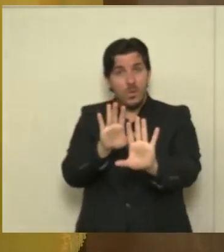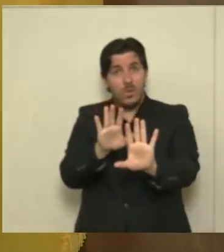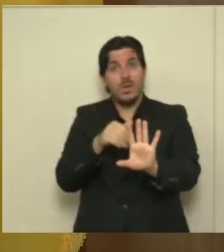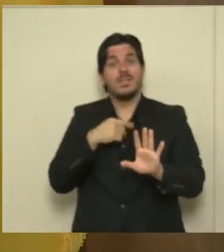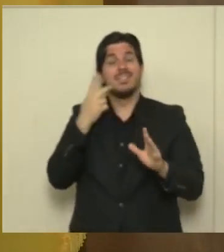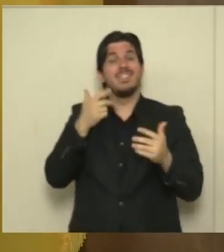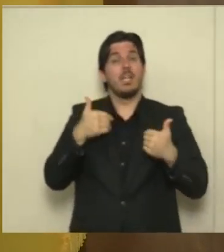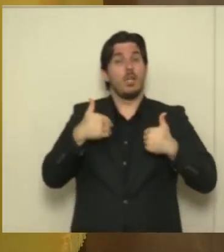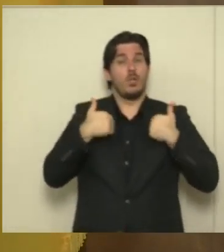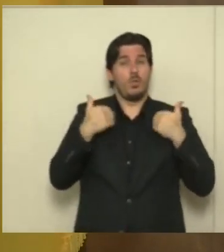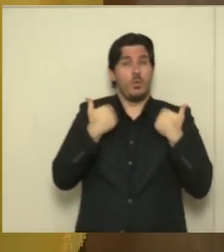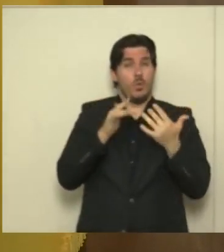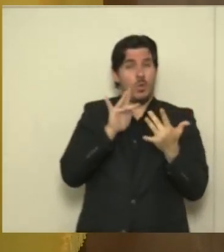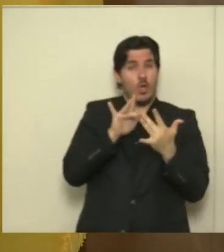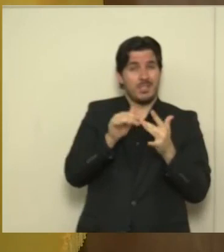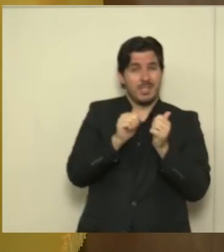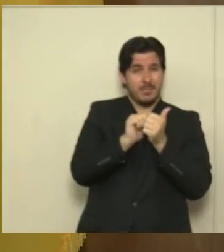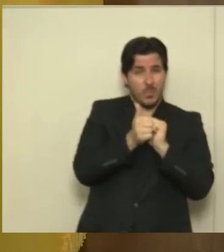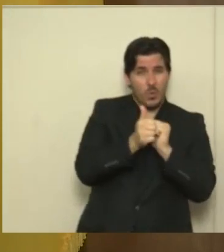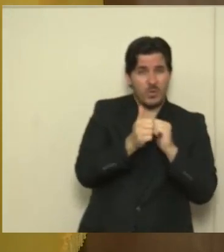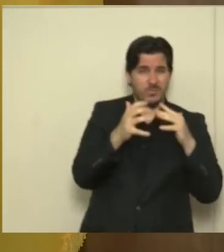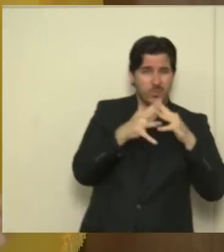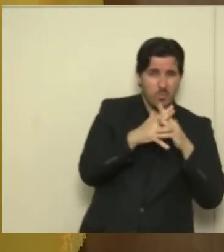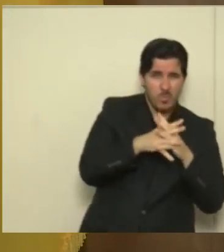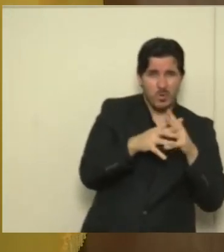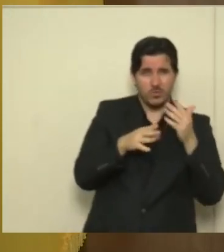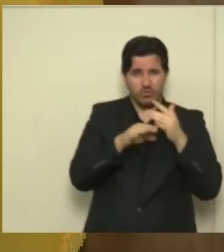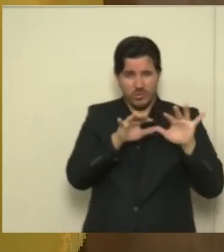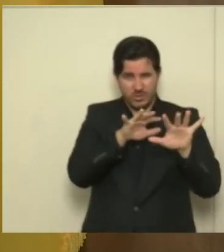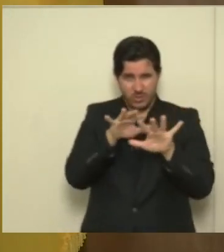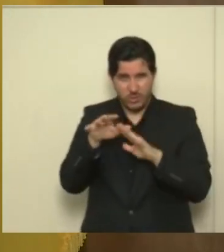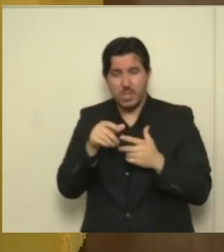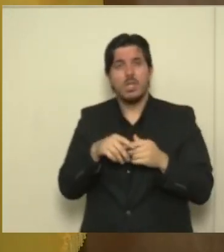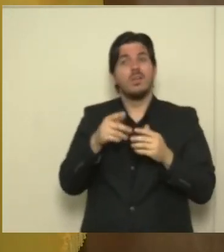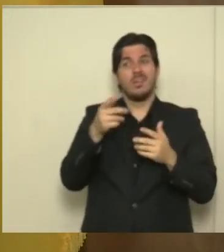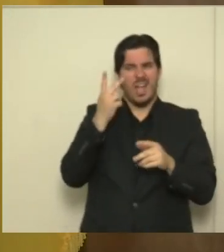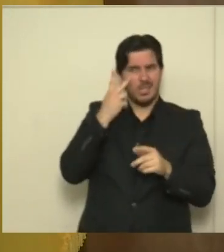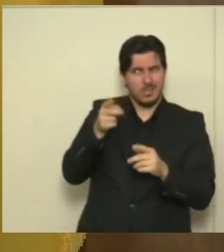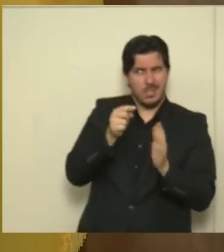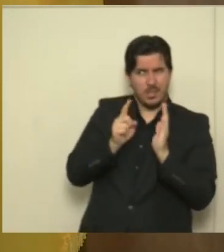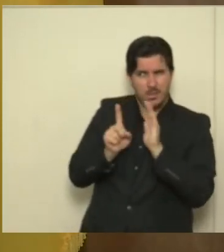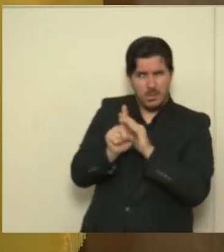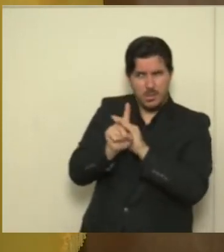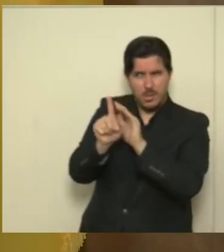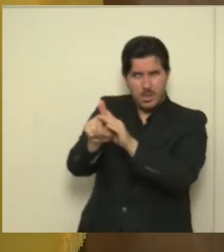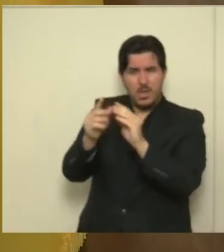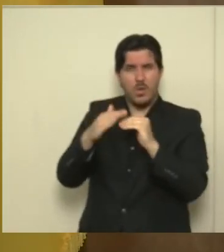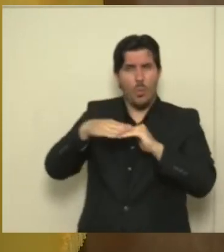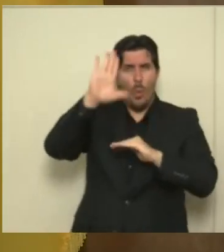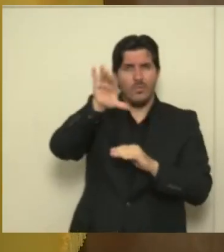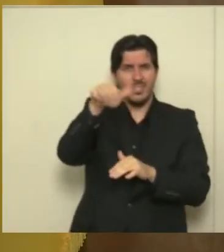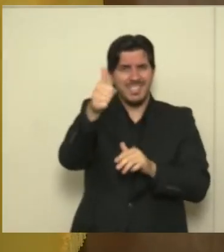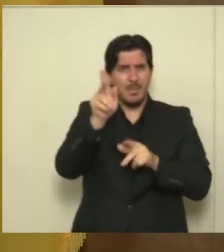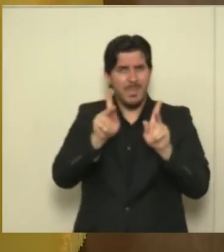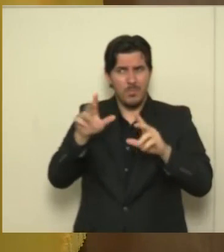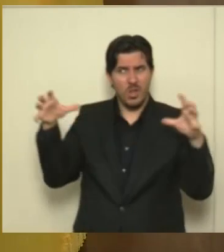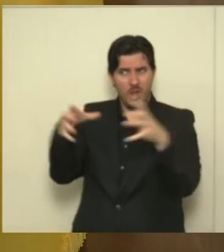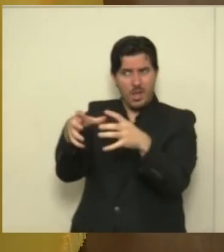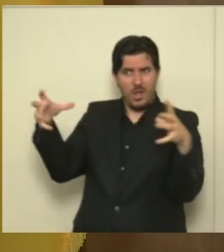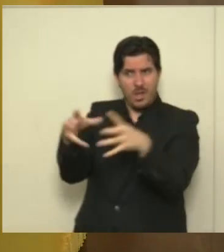occurring, more than 10 people practicing in many places in the state. Also occurred,